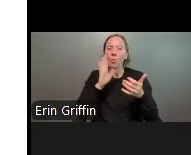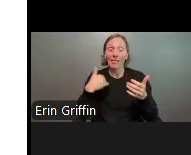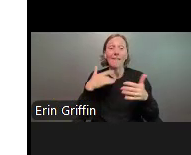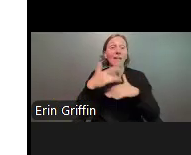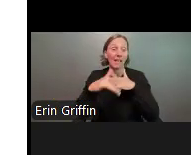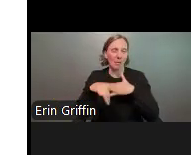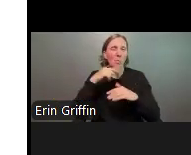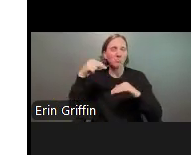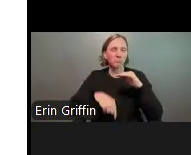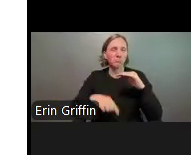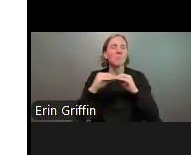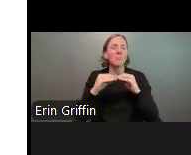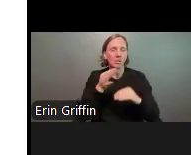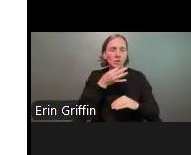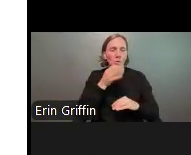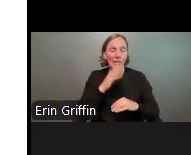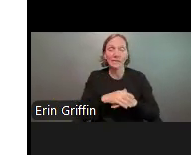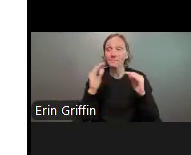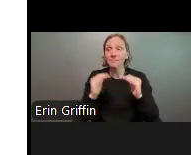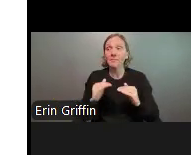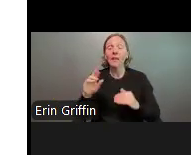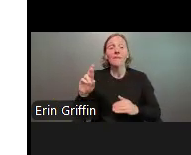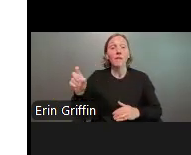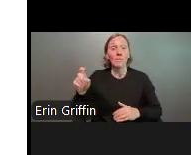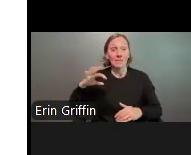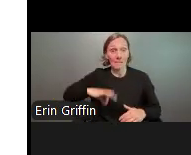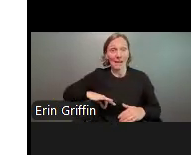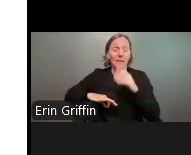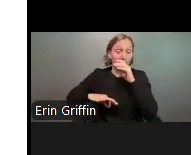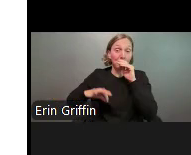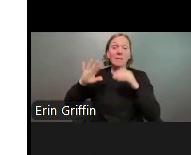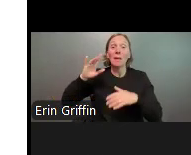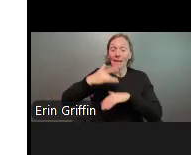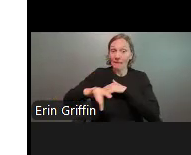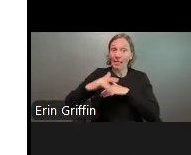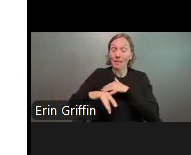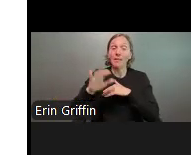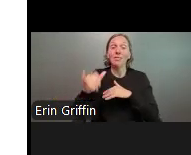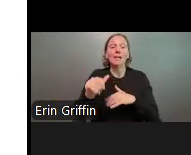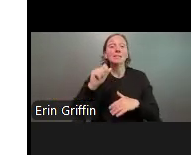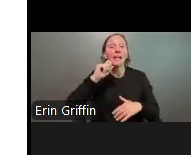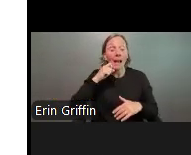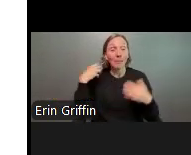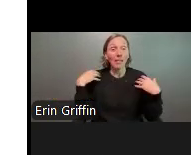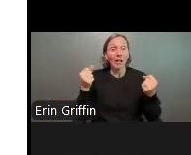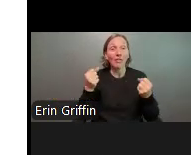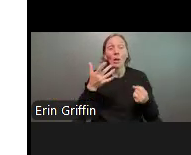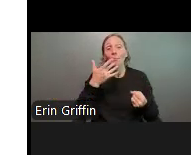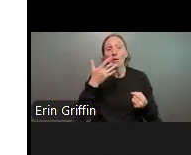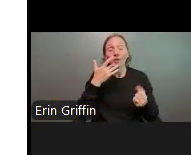more. And the pharmacy benefit is available. That's the Apple Health Preferred Drug List, or the